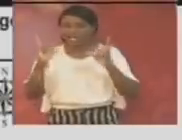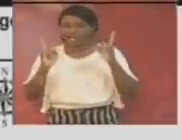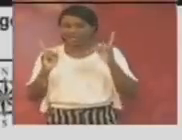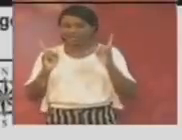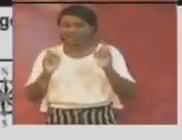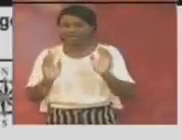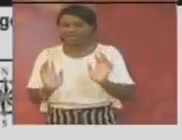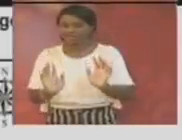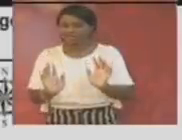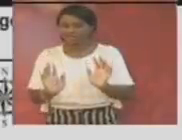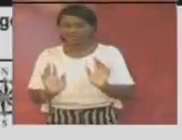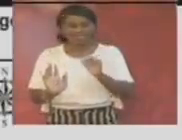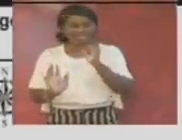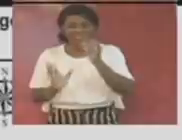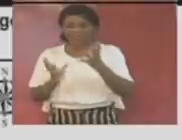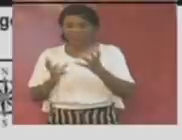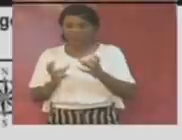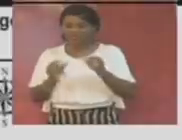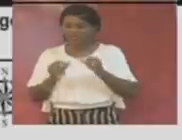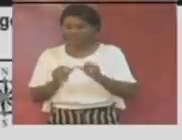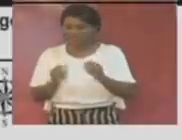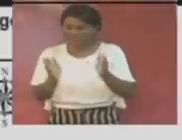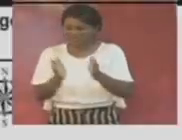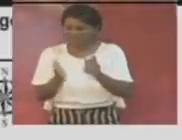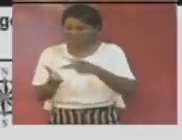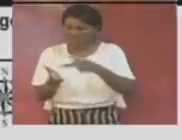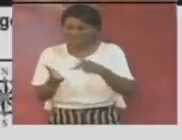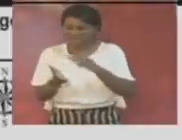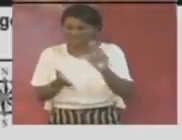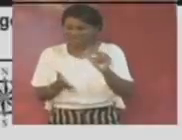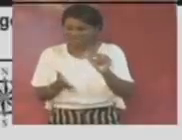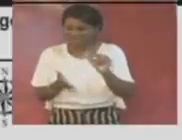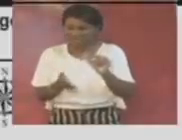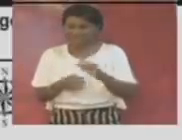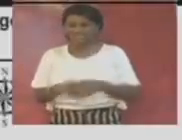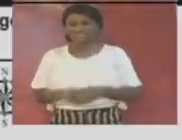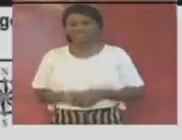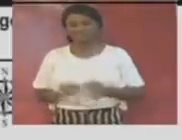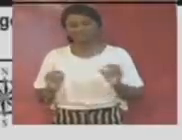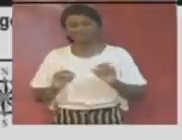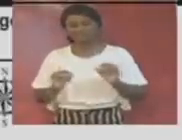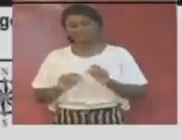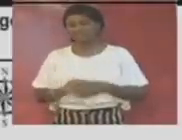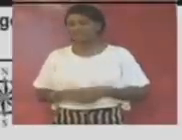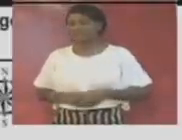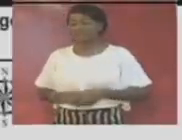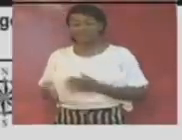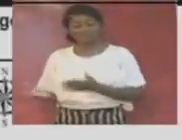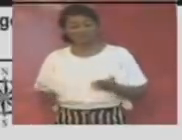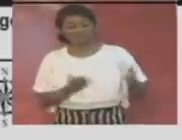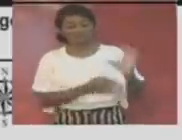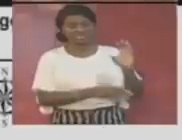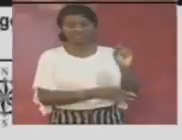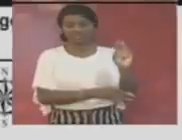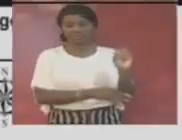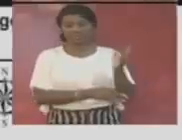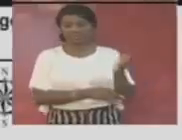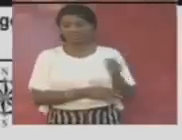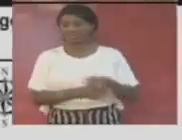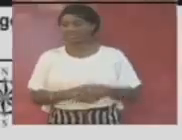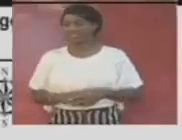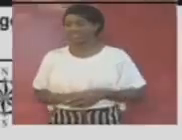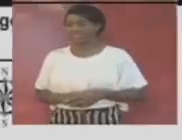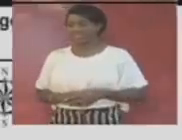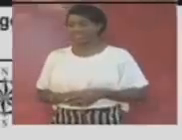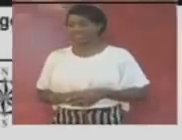replacement gatherings. We want to keep the risk as low as possible. So with that, I'll turn you back to CMO. Okay, thank